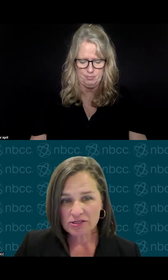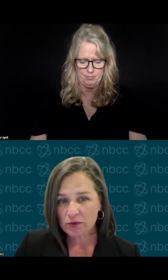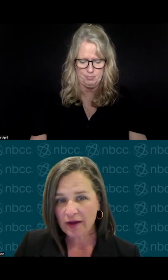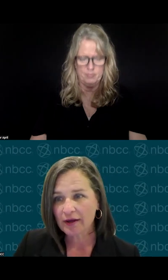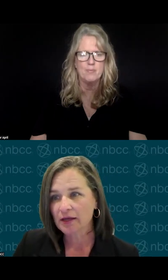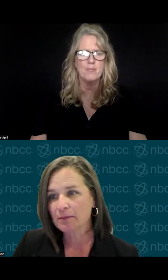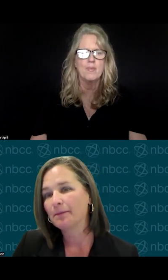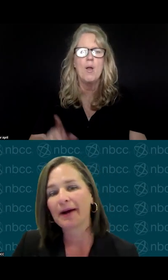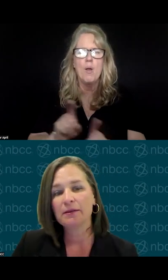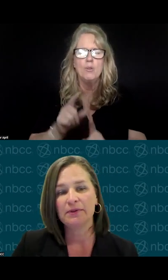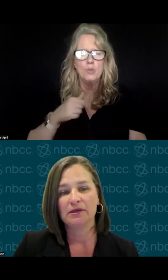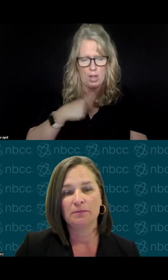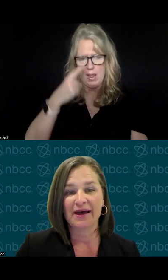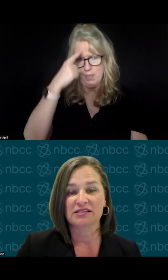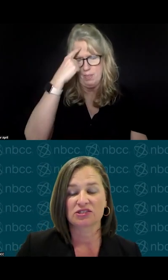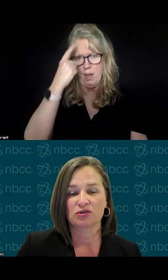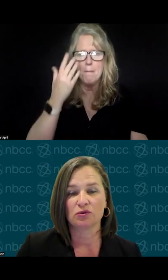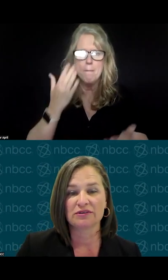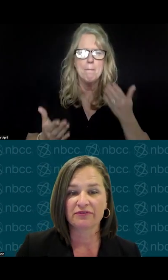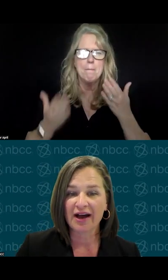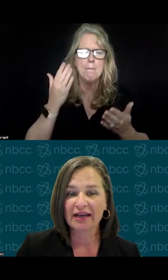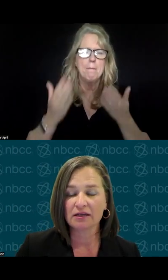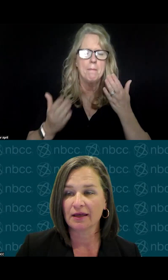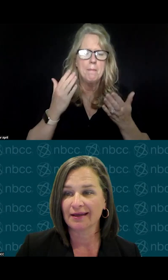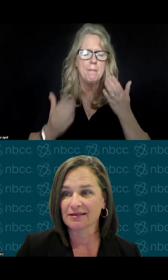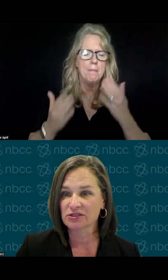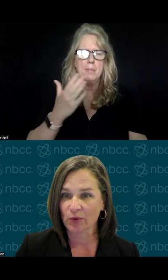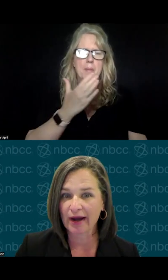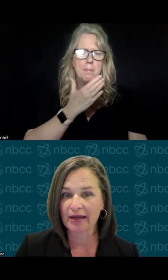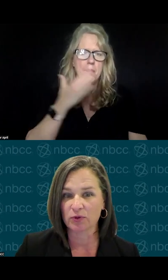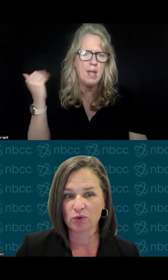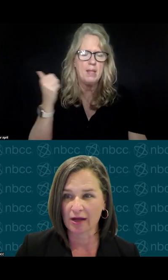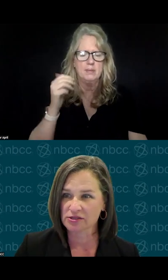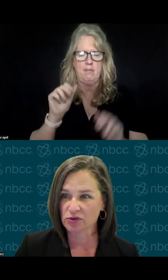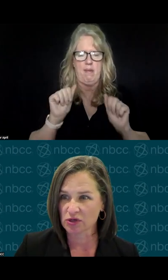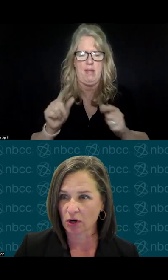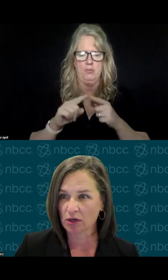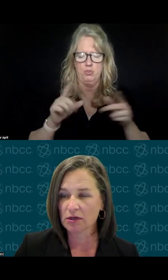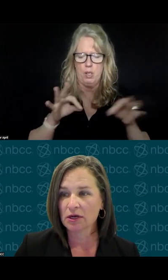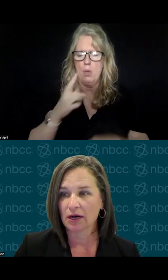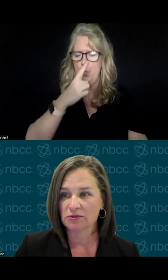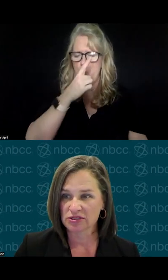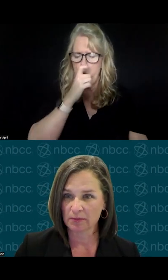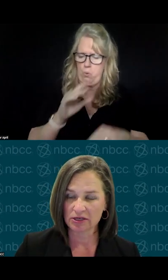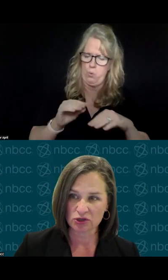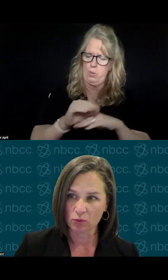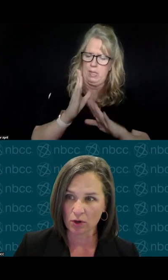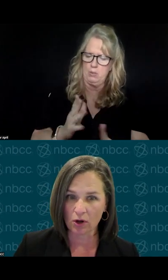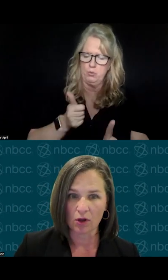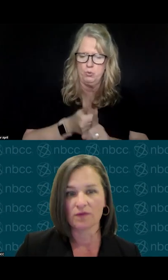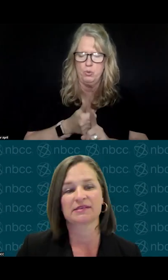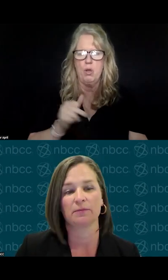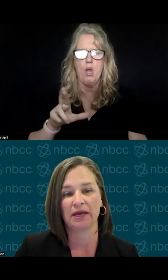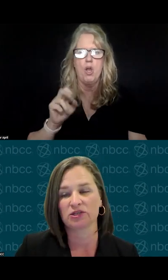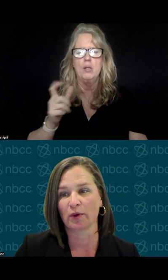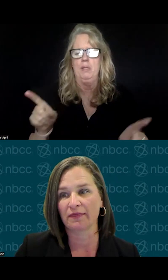I also thought it might be best to define and describe who counselors are, just to make sure we're all